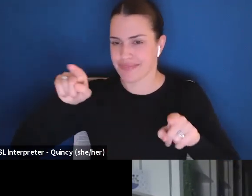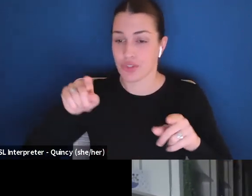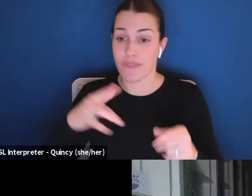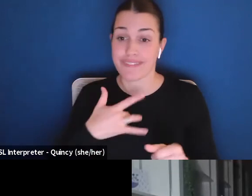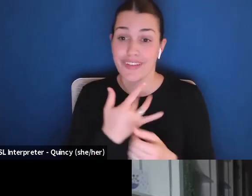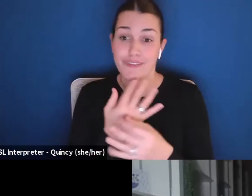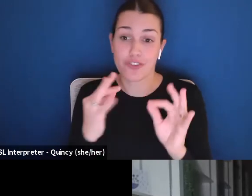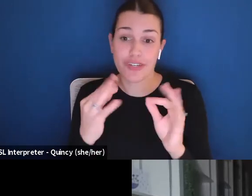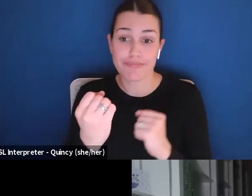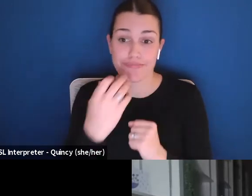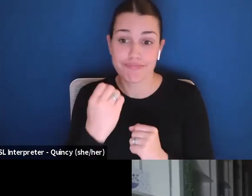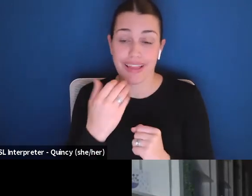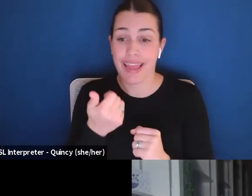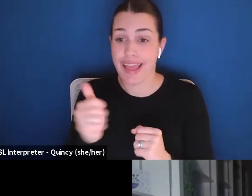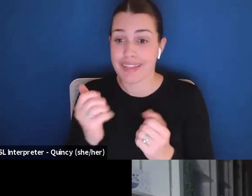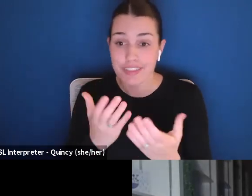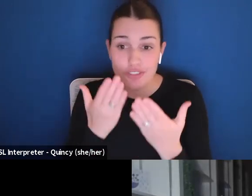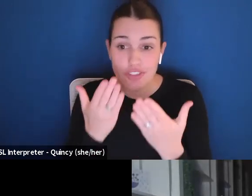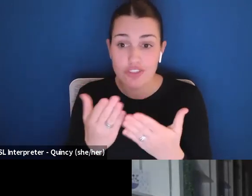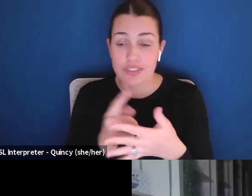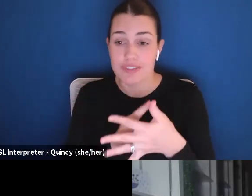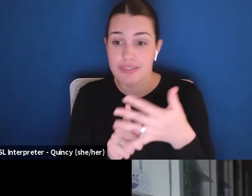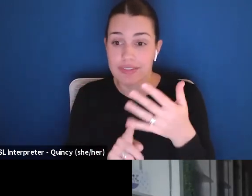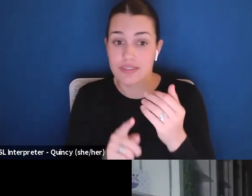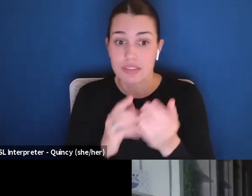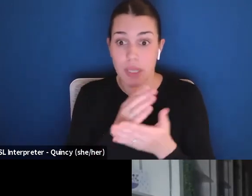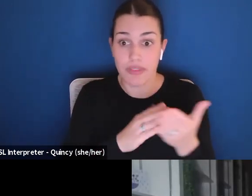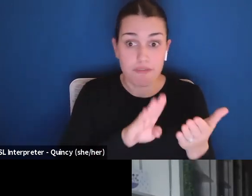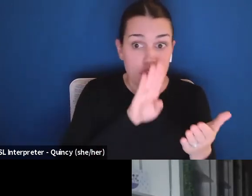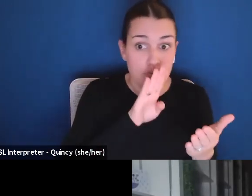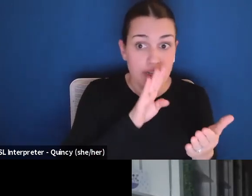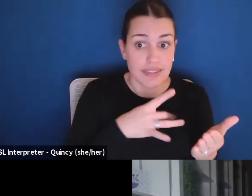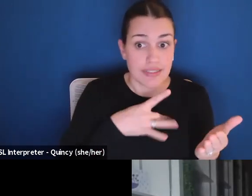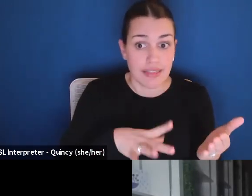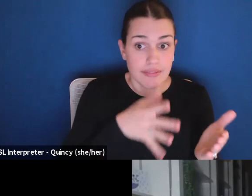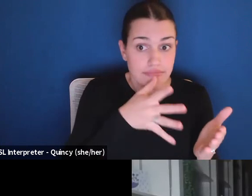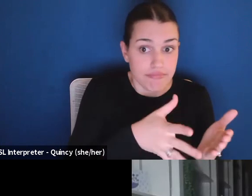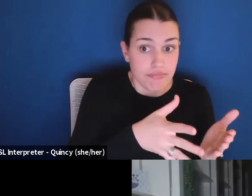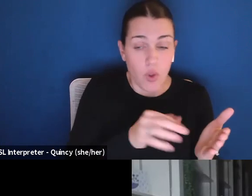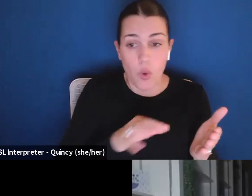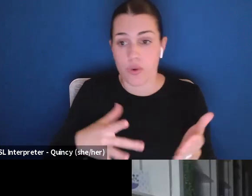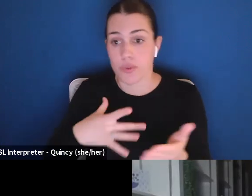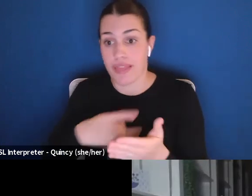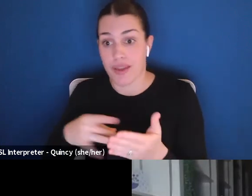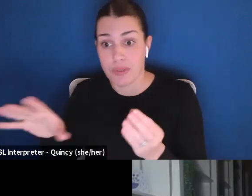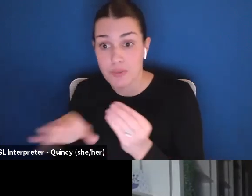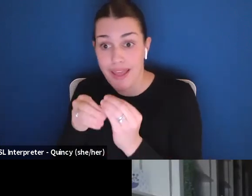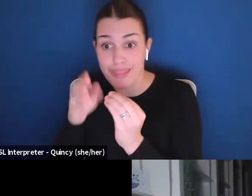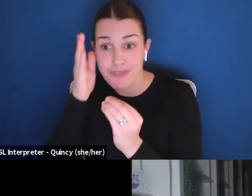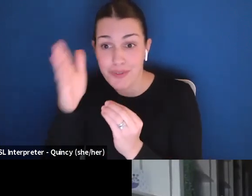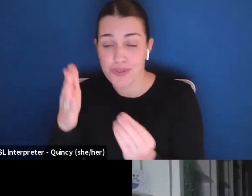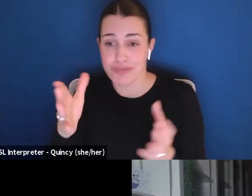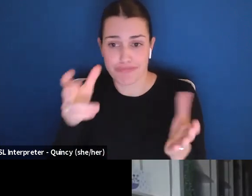any suggestions, anything that was frustrating, anything you didn't like, anything that you think would be really cool in the future. We want to hear from you.